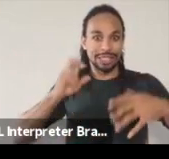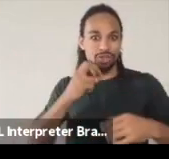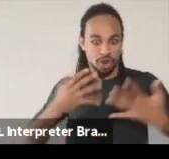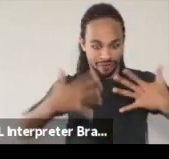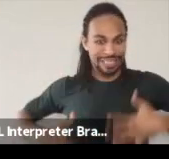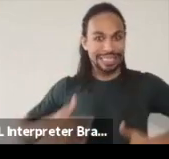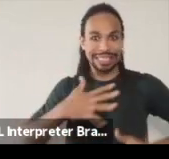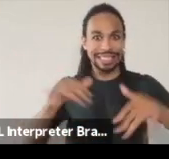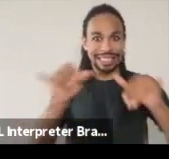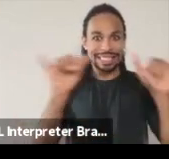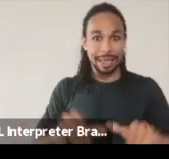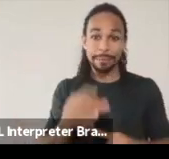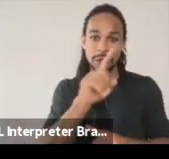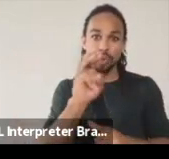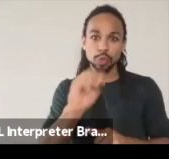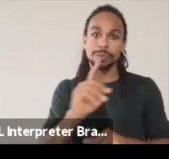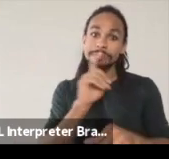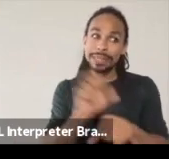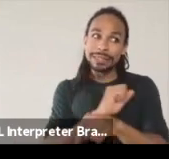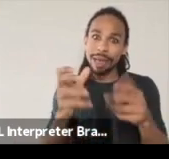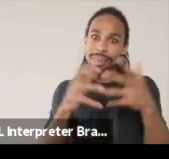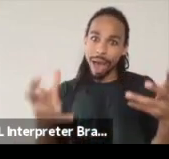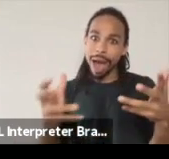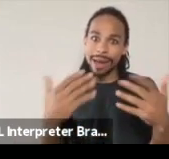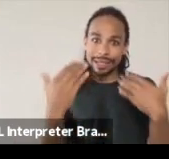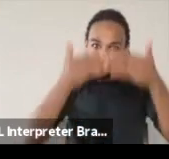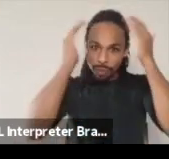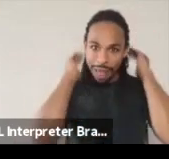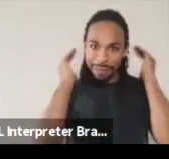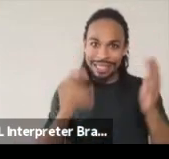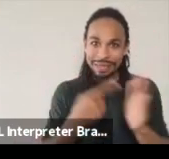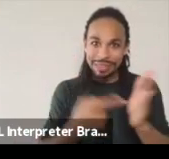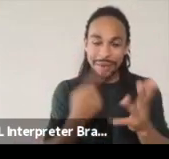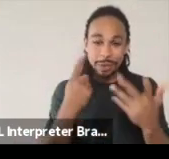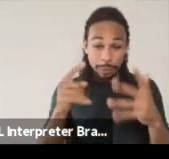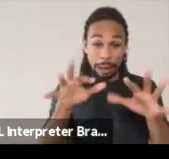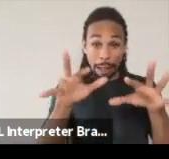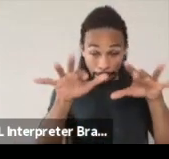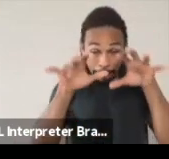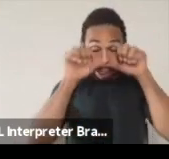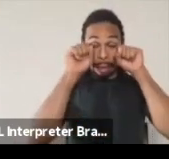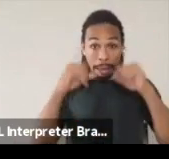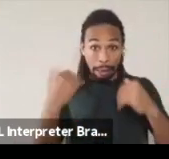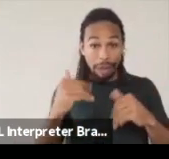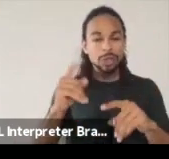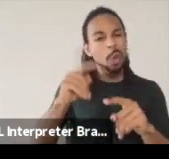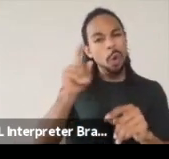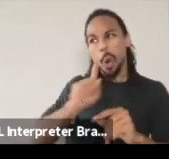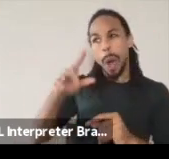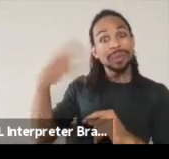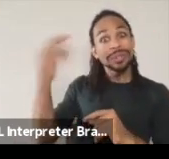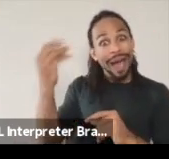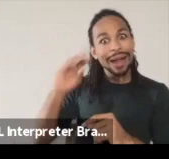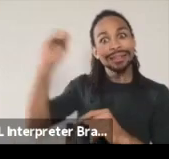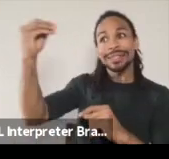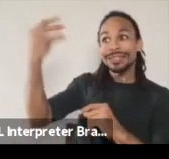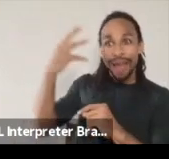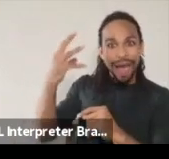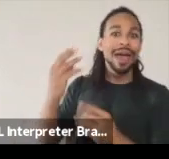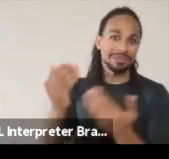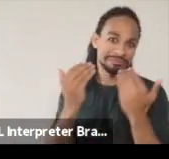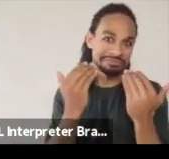be coming together for the long run. So, in that spirit, if you will join me again, two inhalations and